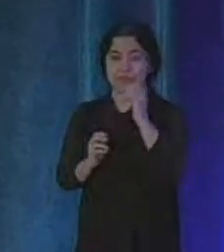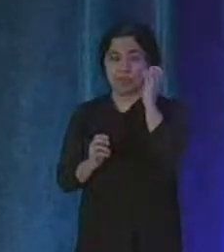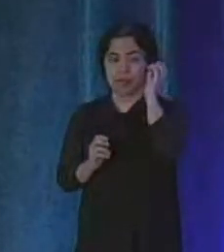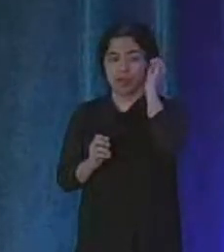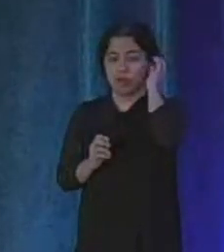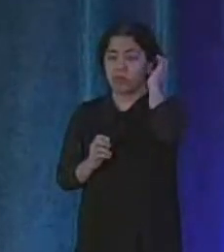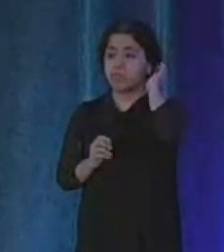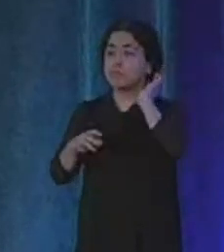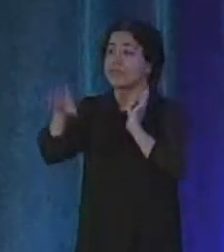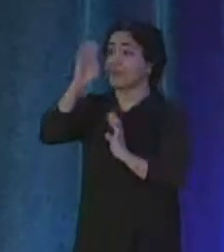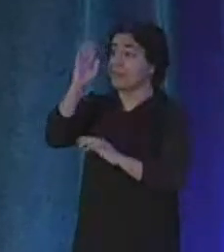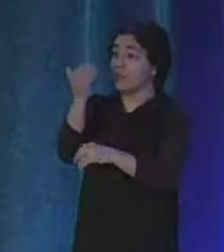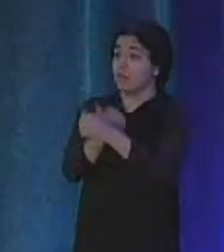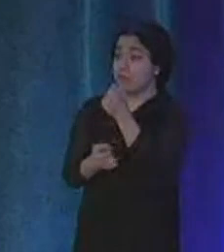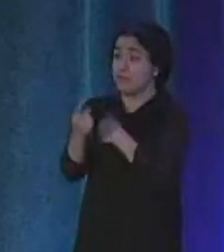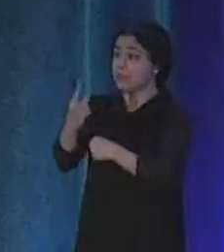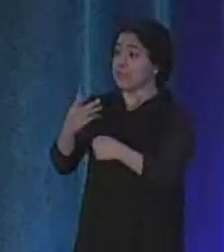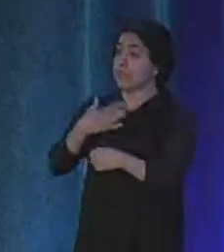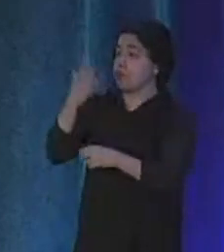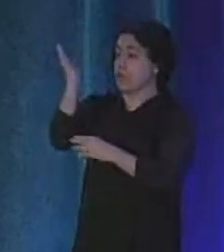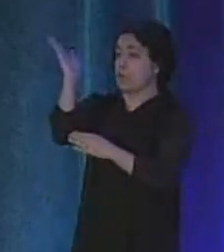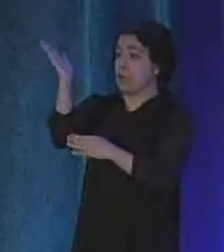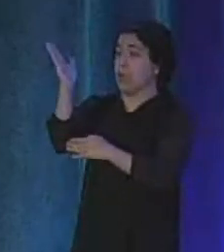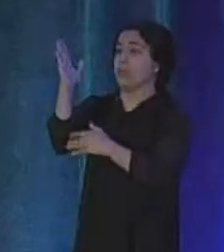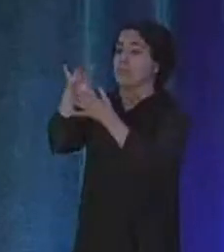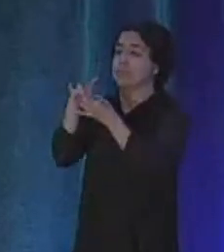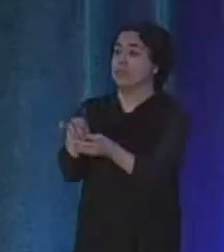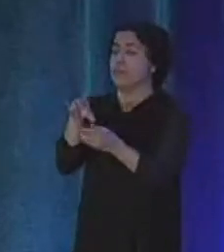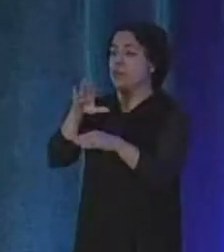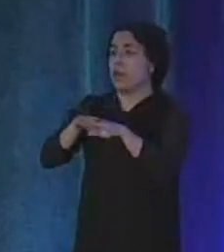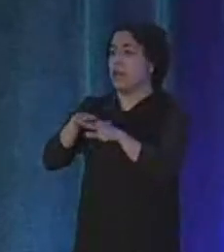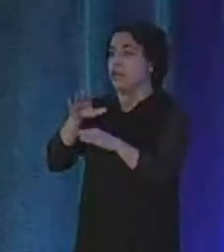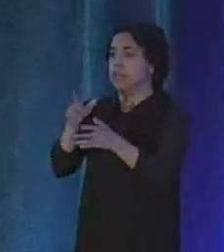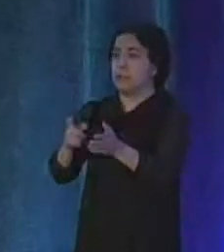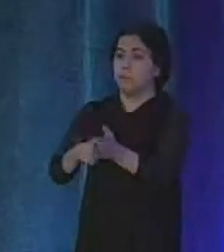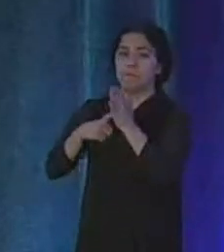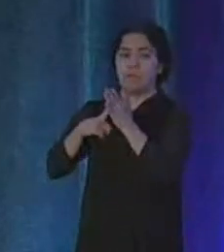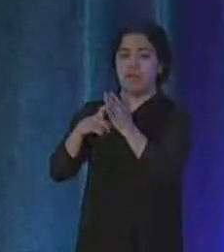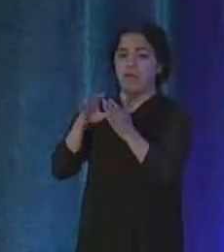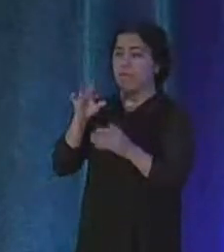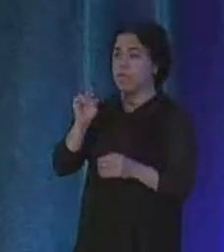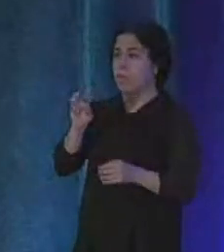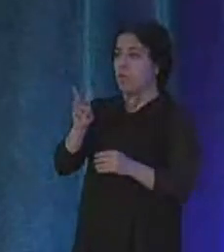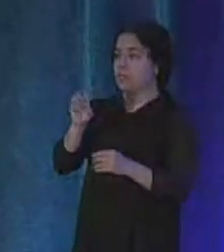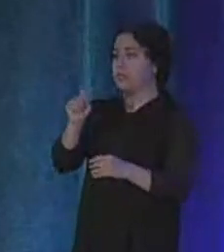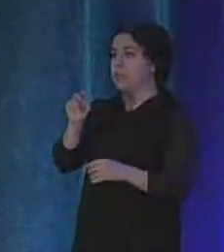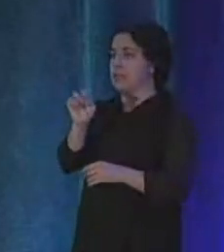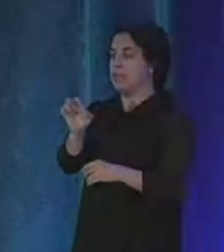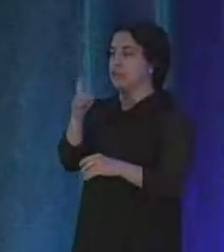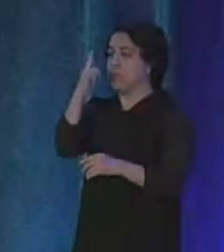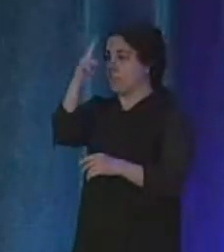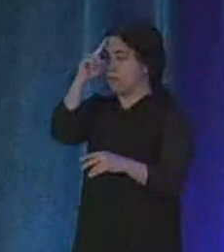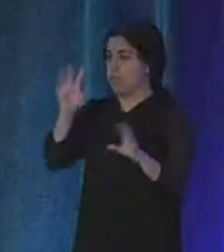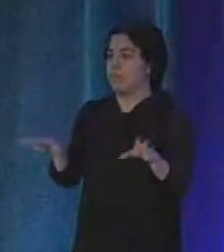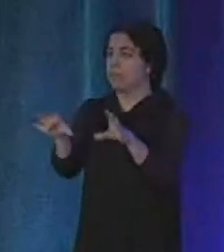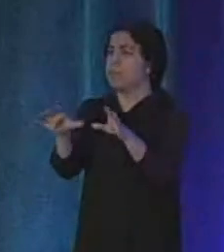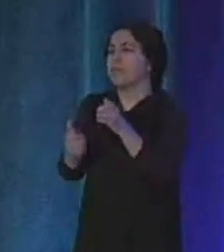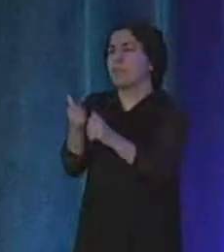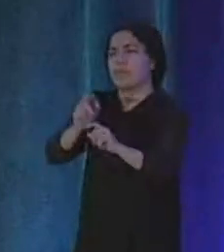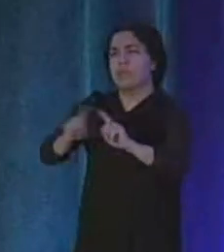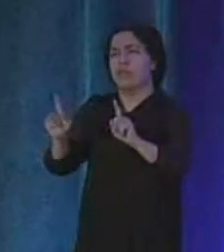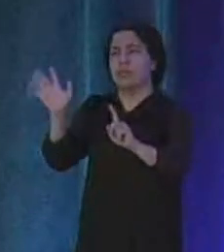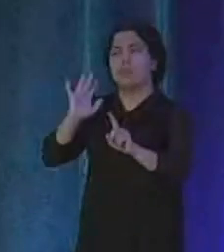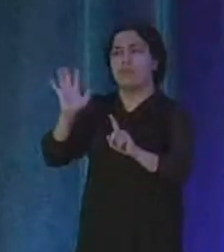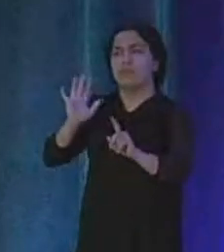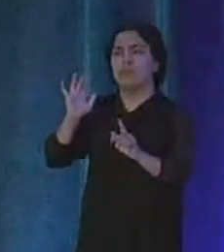Hi, everyone. My talk is On-Demand Flow State, a framework for mental performance. This is going to be a little bit different than most of the technical stuff we've